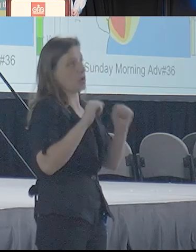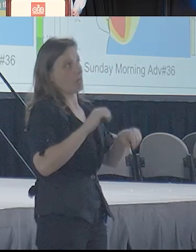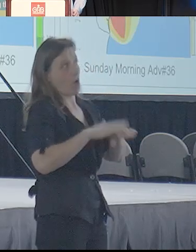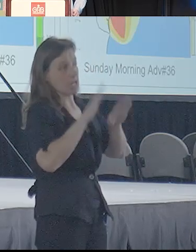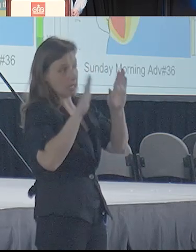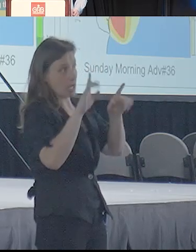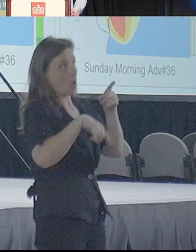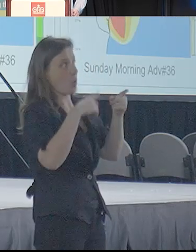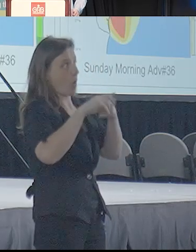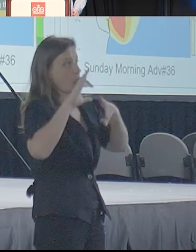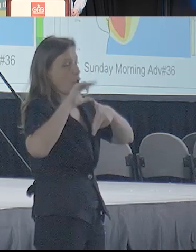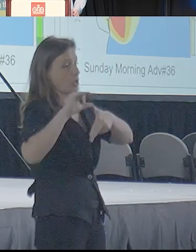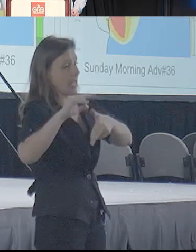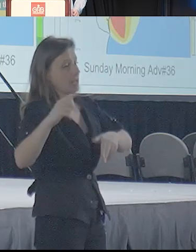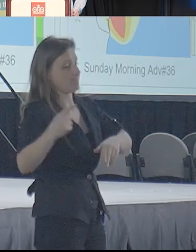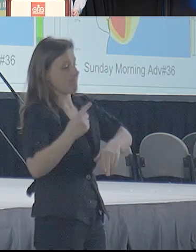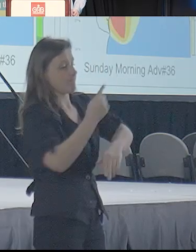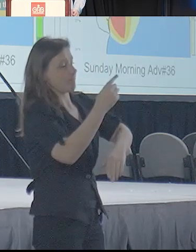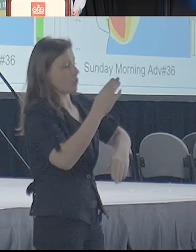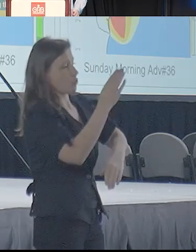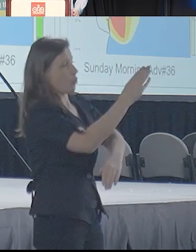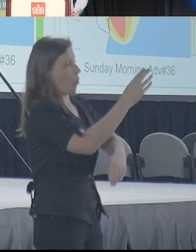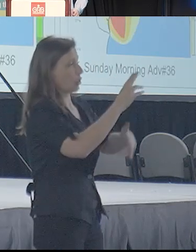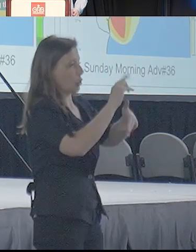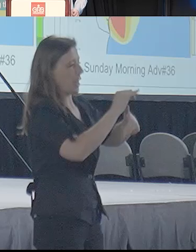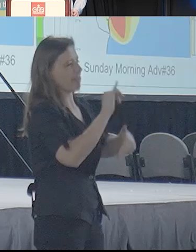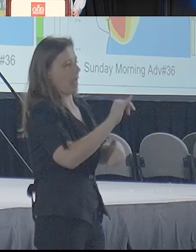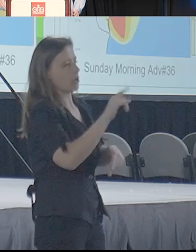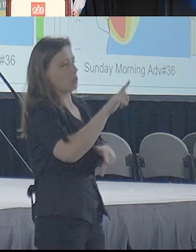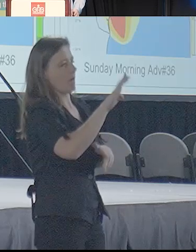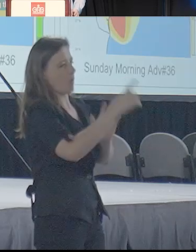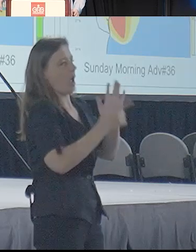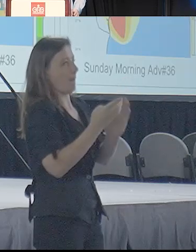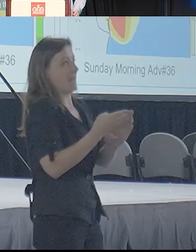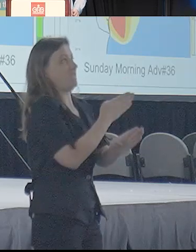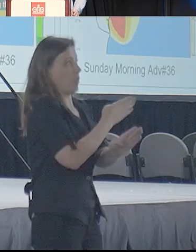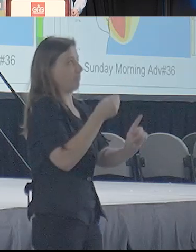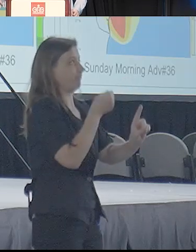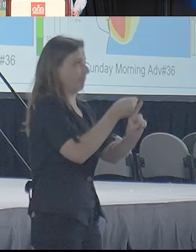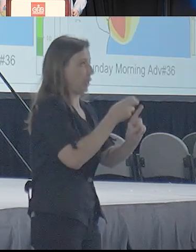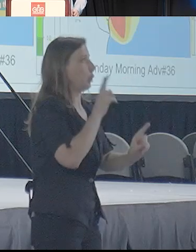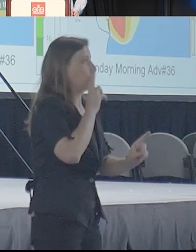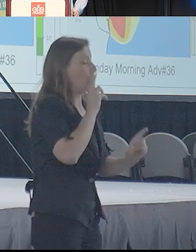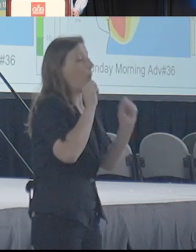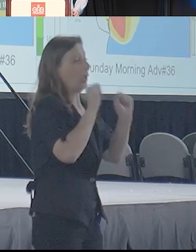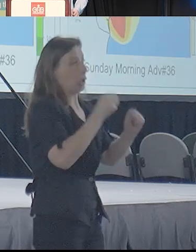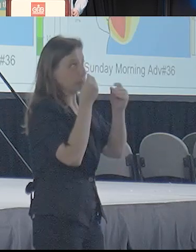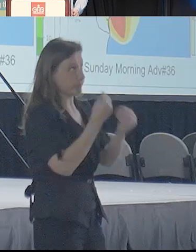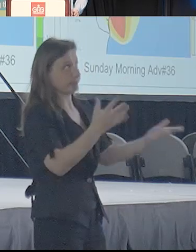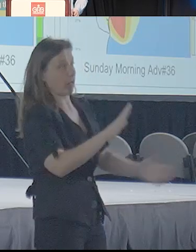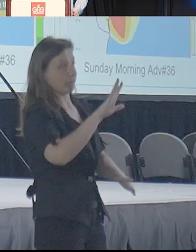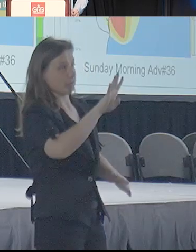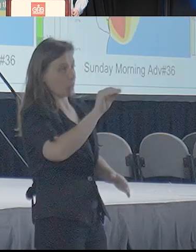towards Houston, so think about 24 hours before getting the wind speeds, we could have been saying, there's a 40 to 50% chance that at